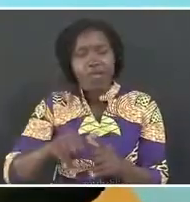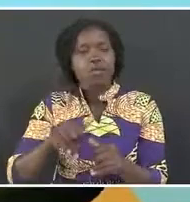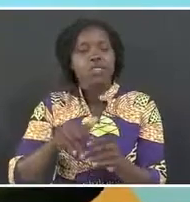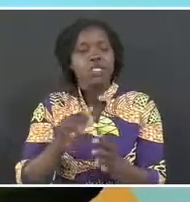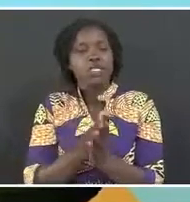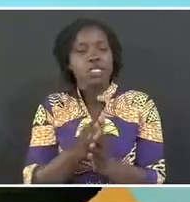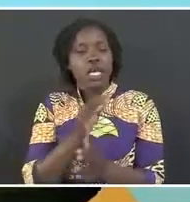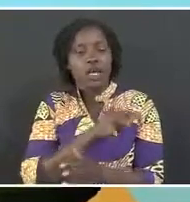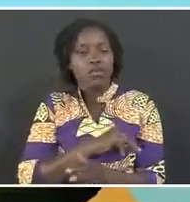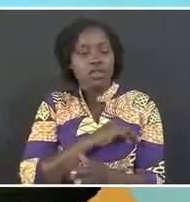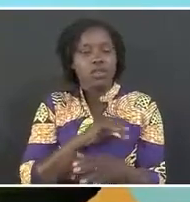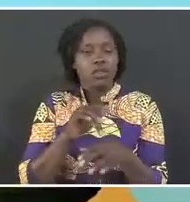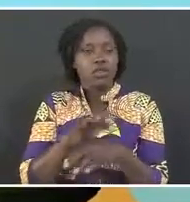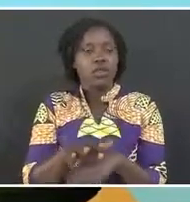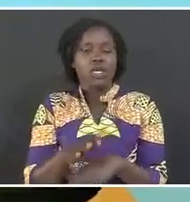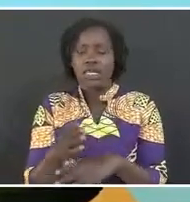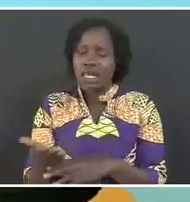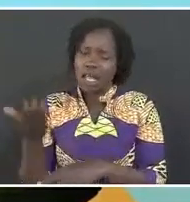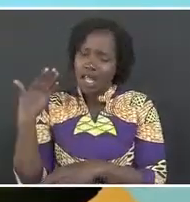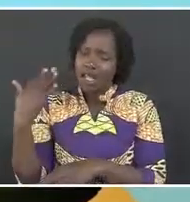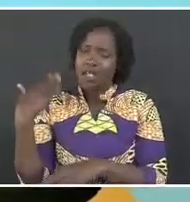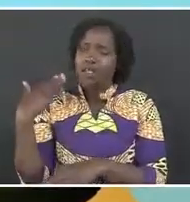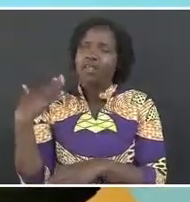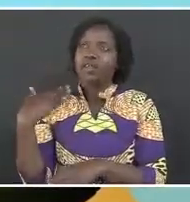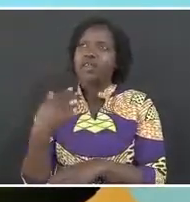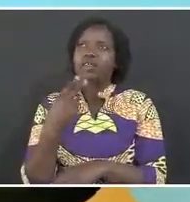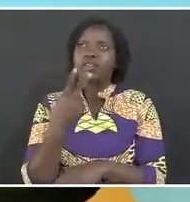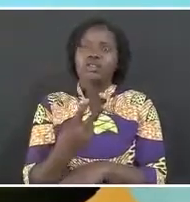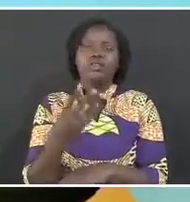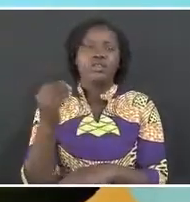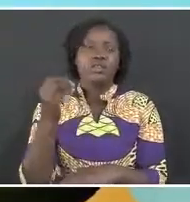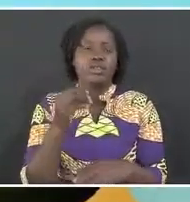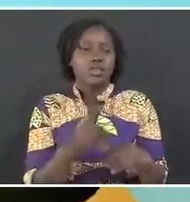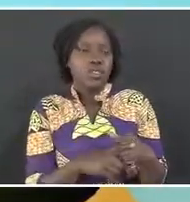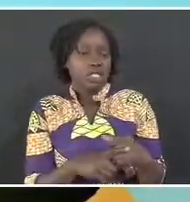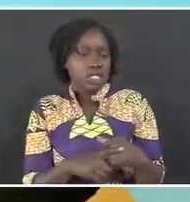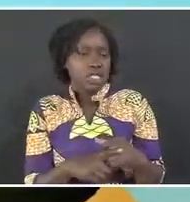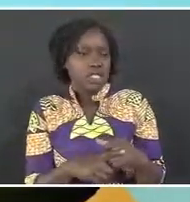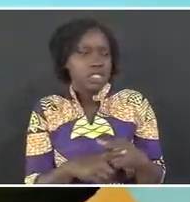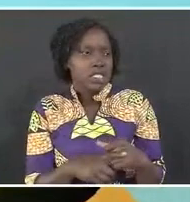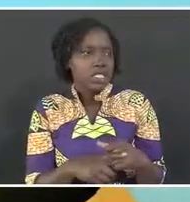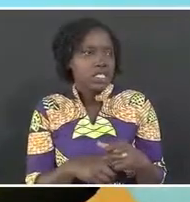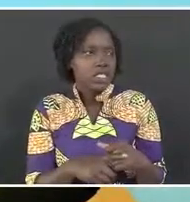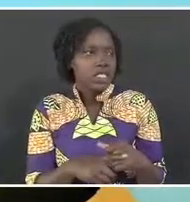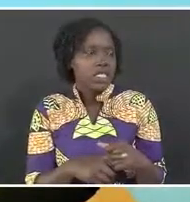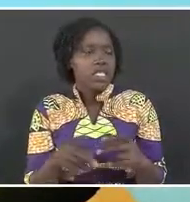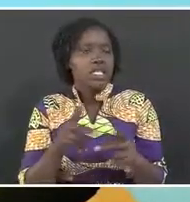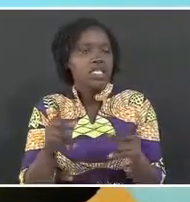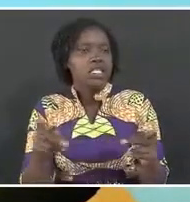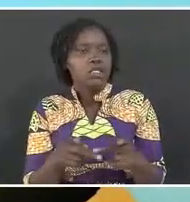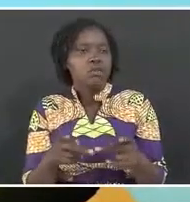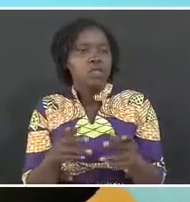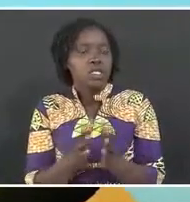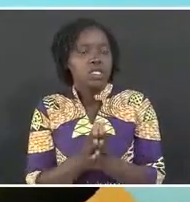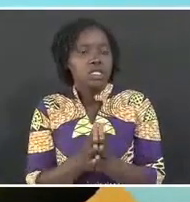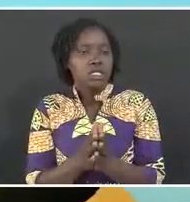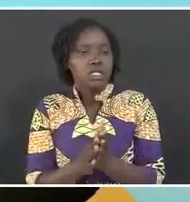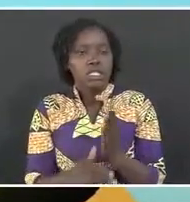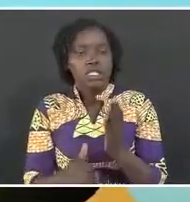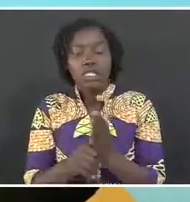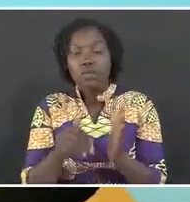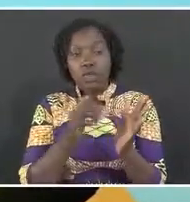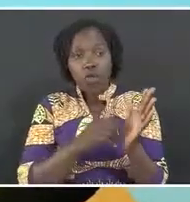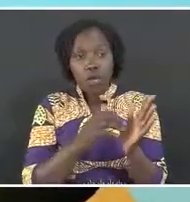mission we went to long ago in 2006 there, in a place called Chevaluki